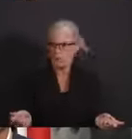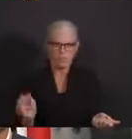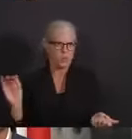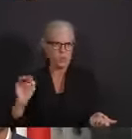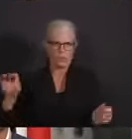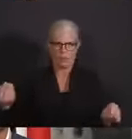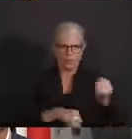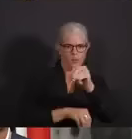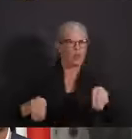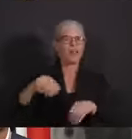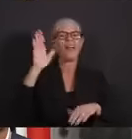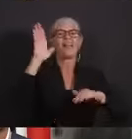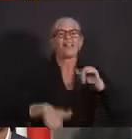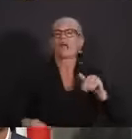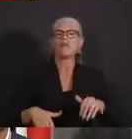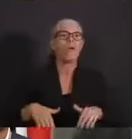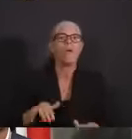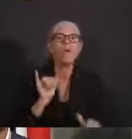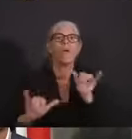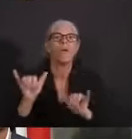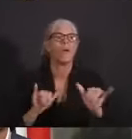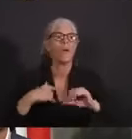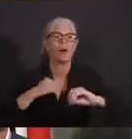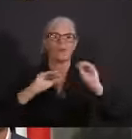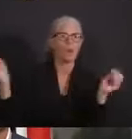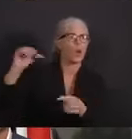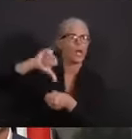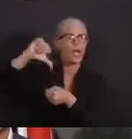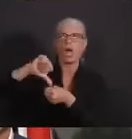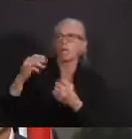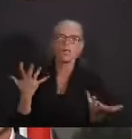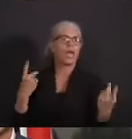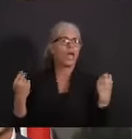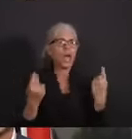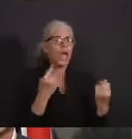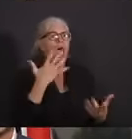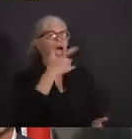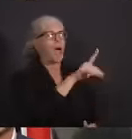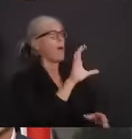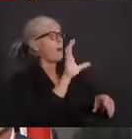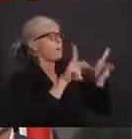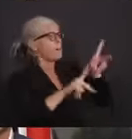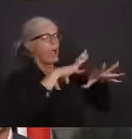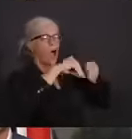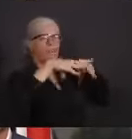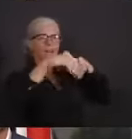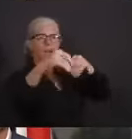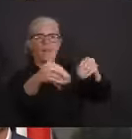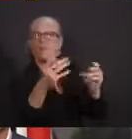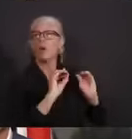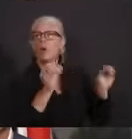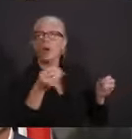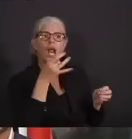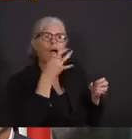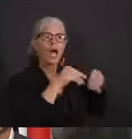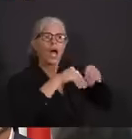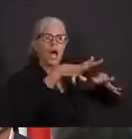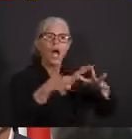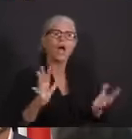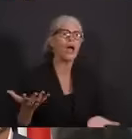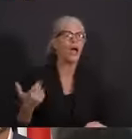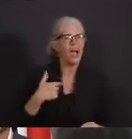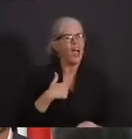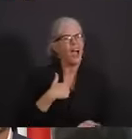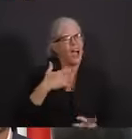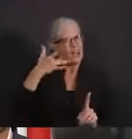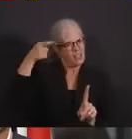in the state or we don't have enough people to hook up people's power. And it does cost when we do the mutual aid, when we bring in the